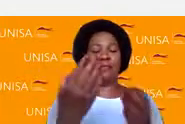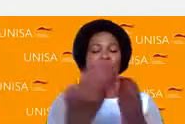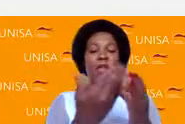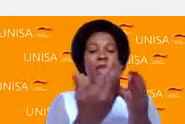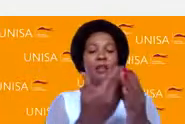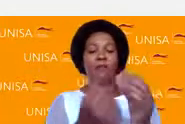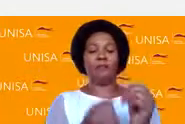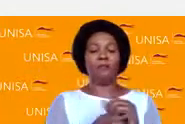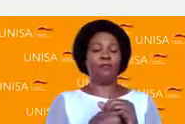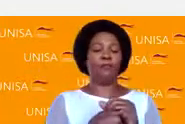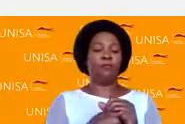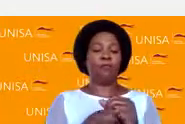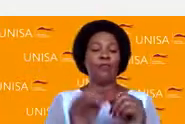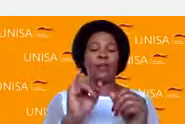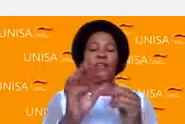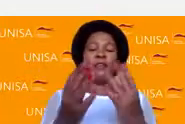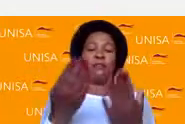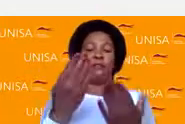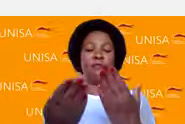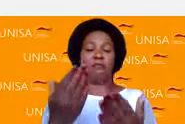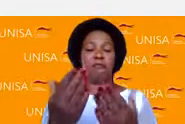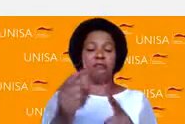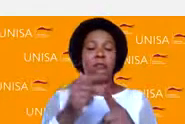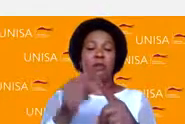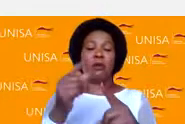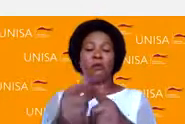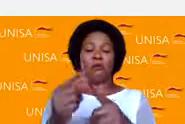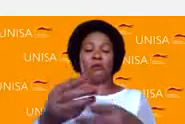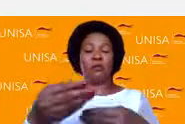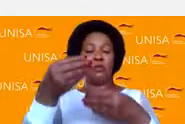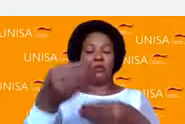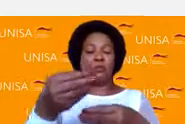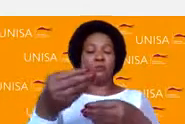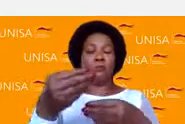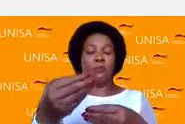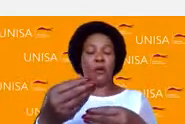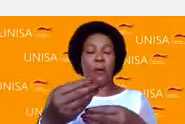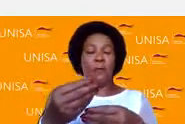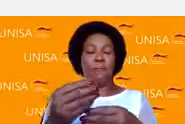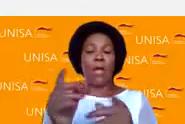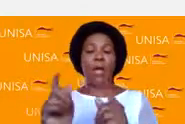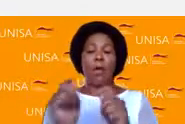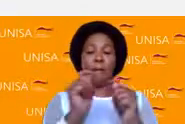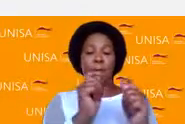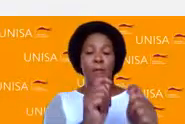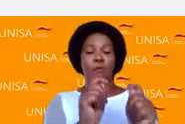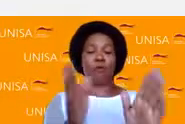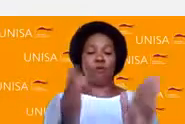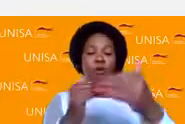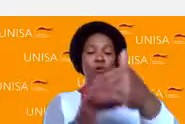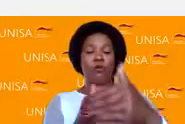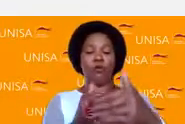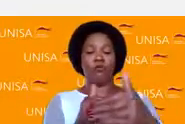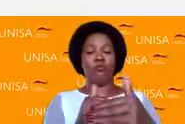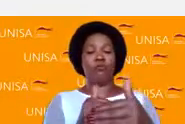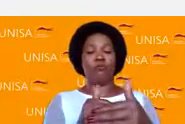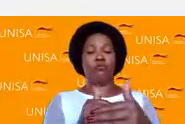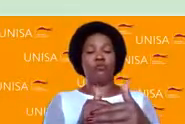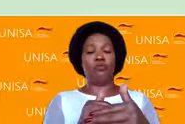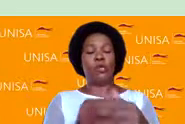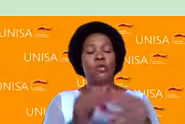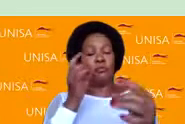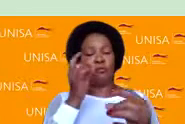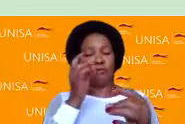But really, if you, for instance, have a Word document and you put it in the upload box, and it tells you, wait, this file is